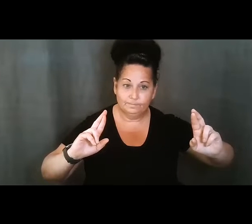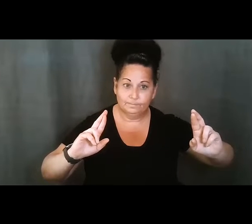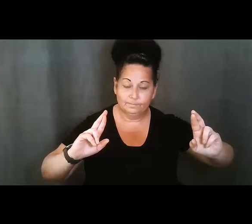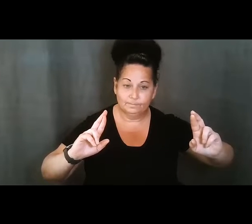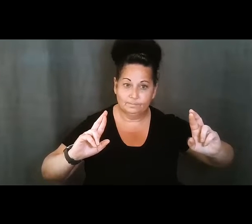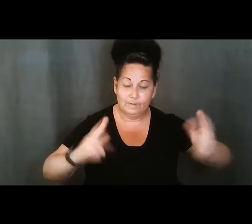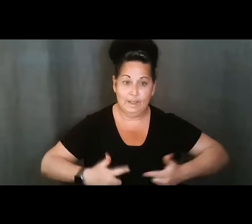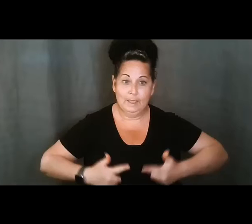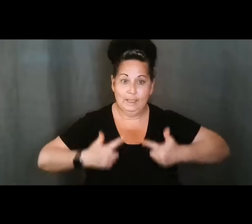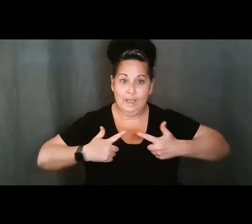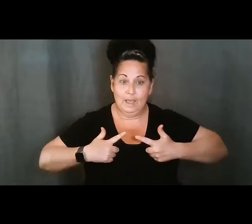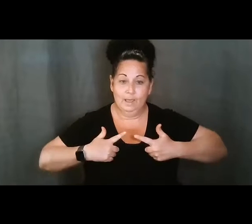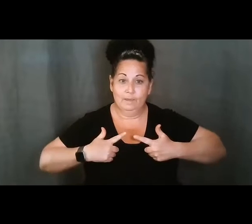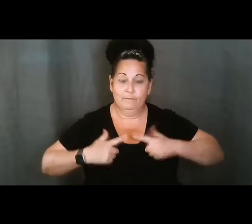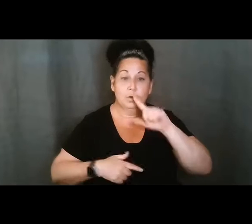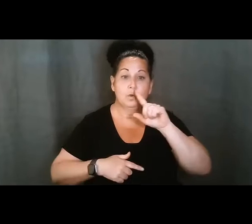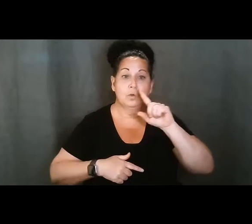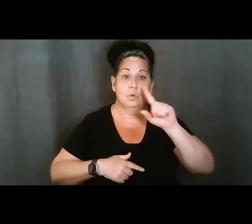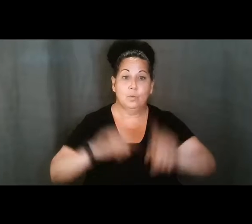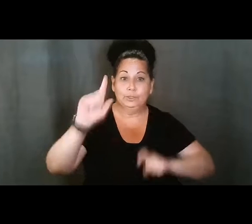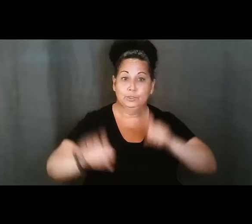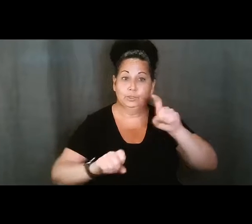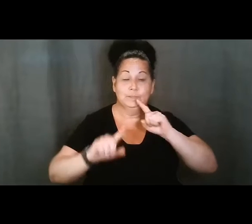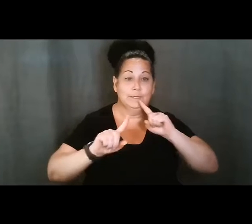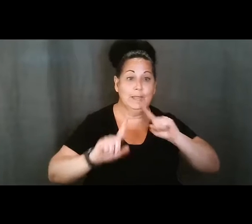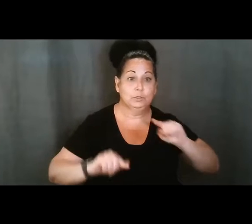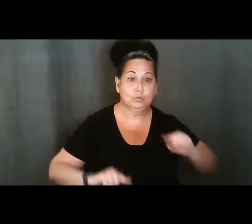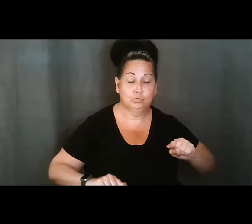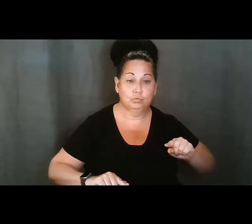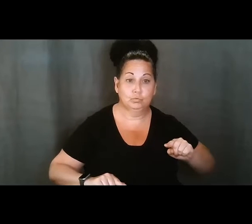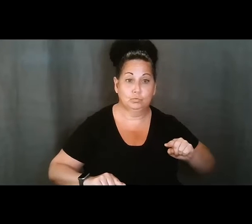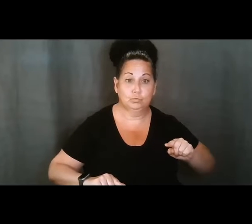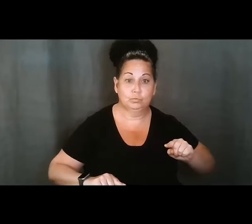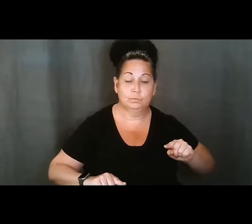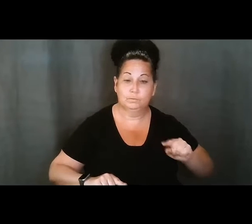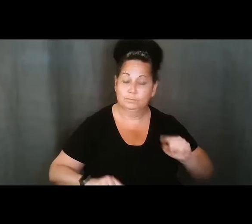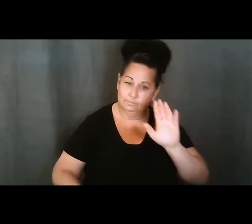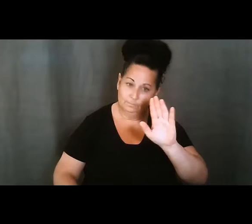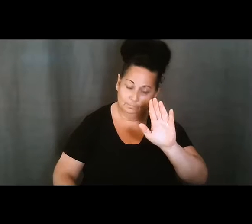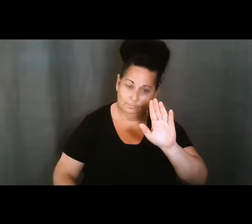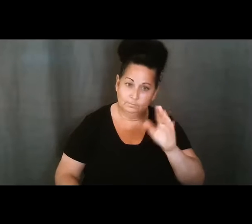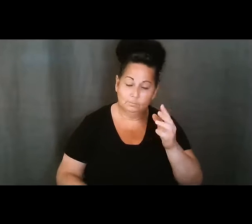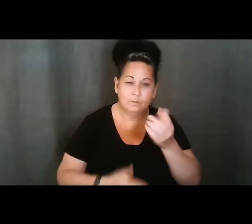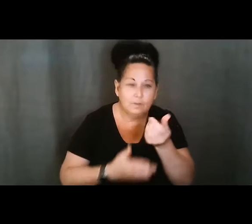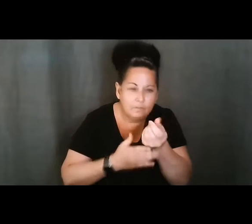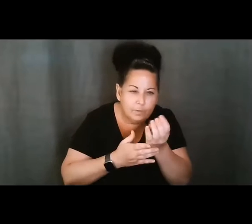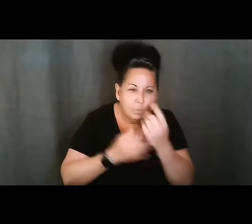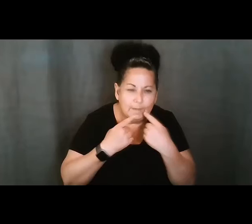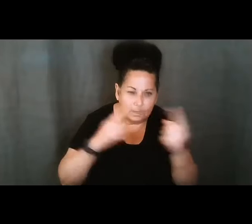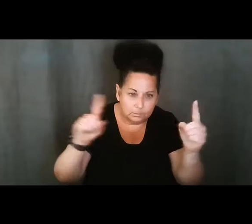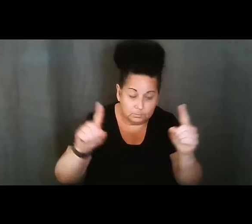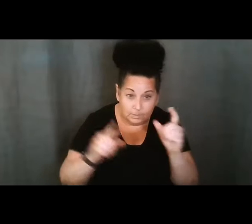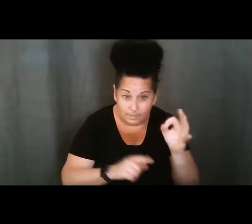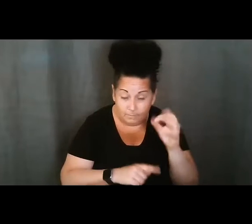live Q&A session. But before we do, I just want to make a couple of quick announcements. If you